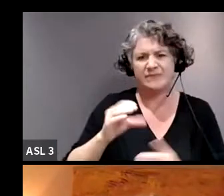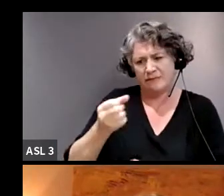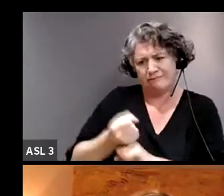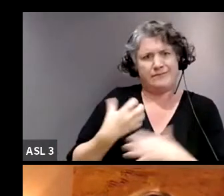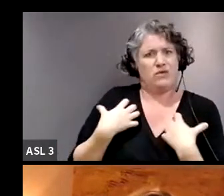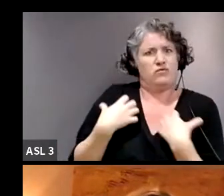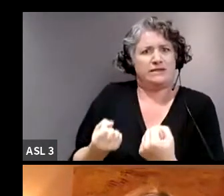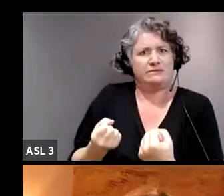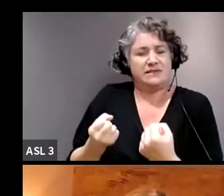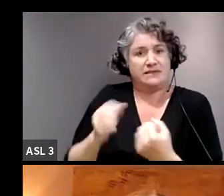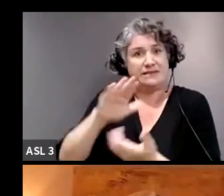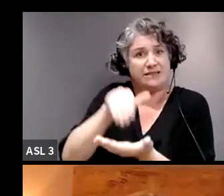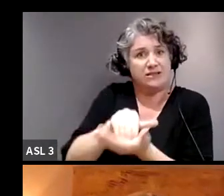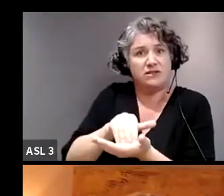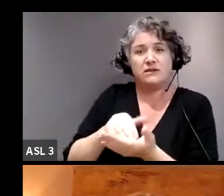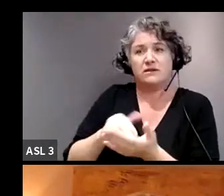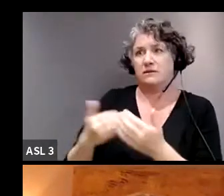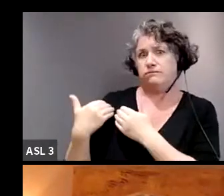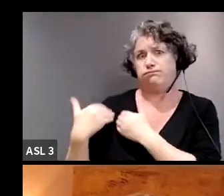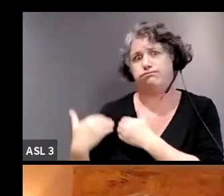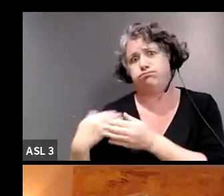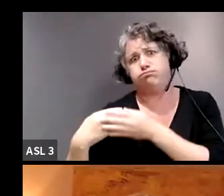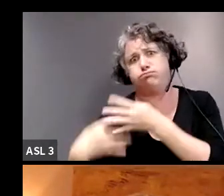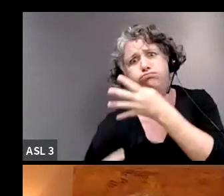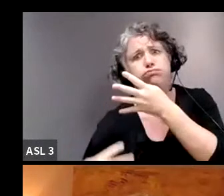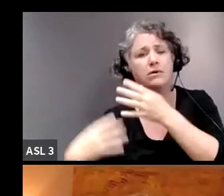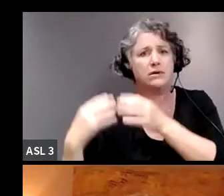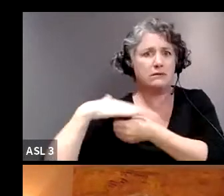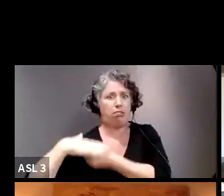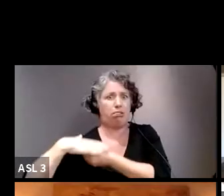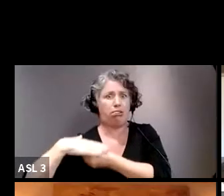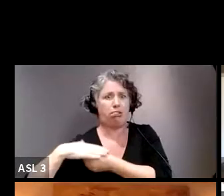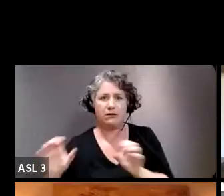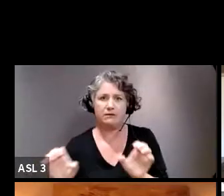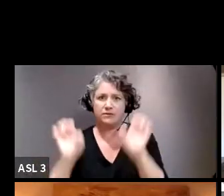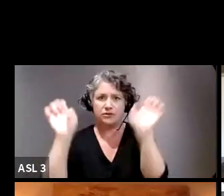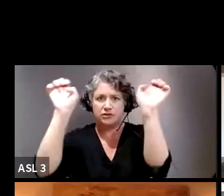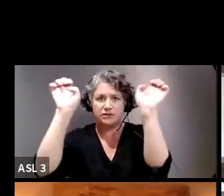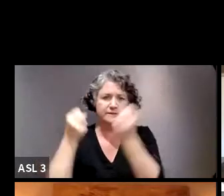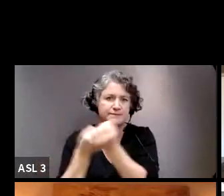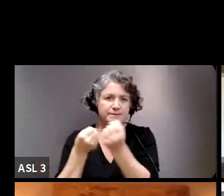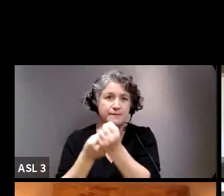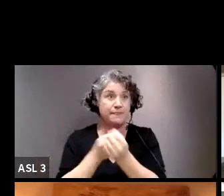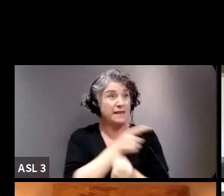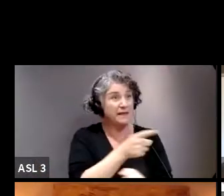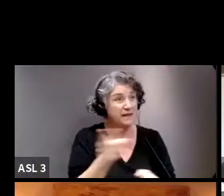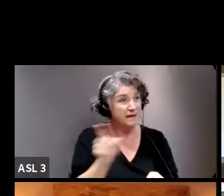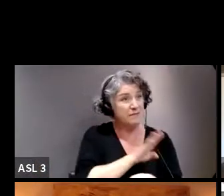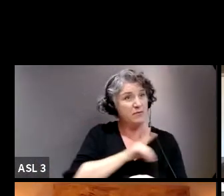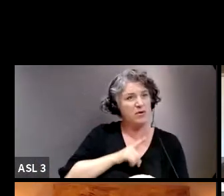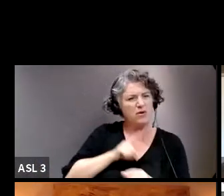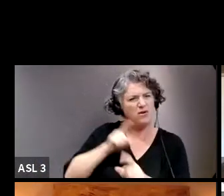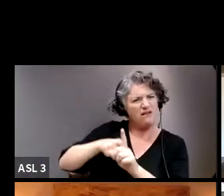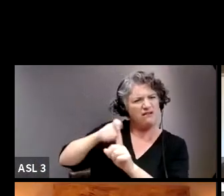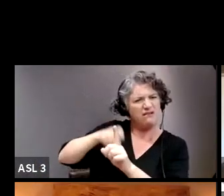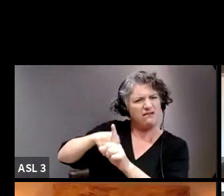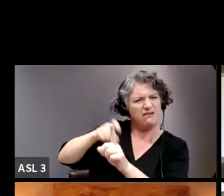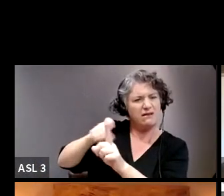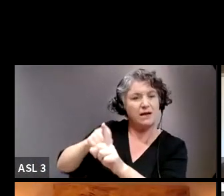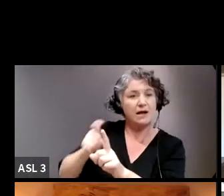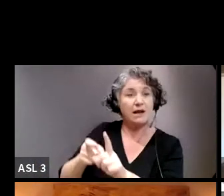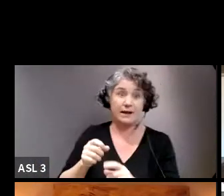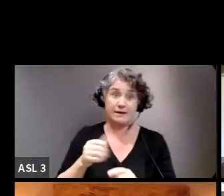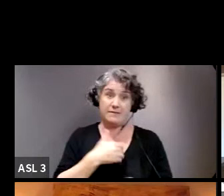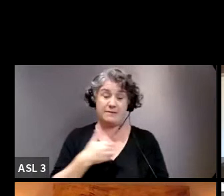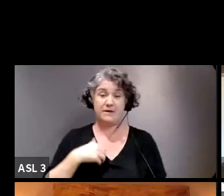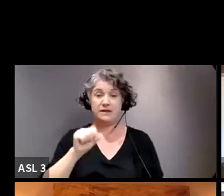are carrying the brunt of a variety of crises and this board has continuously badgered some delegates like a member spider and